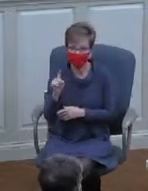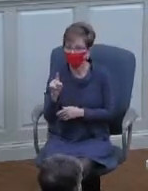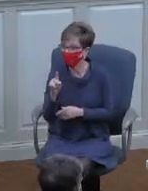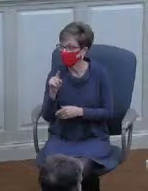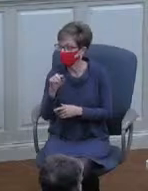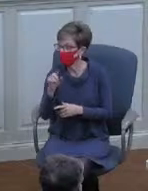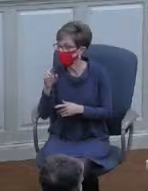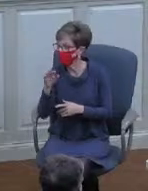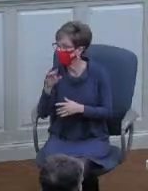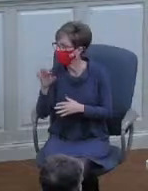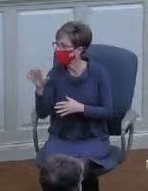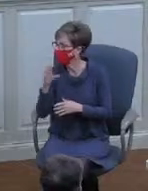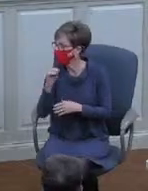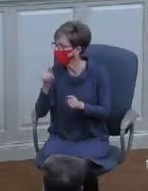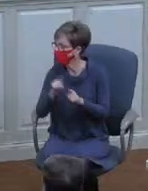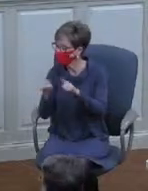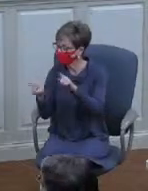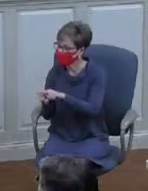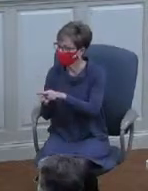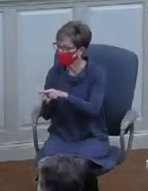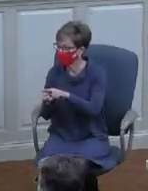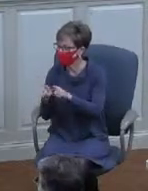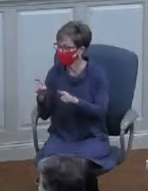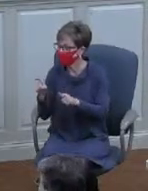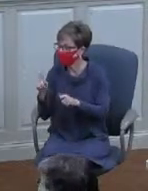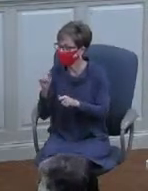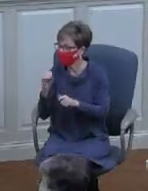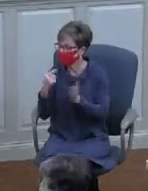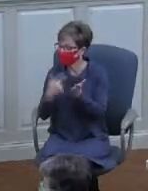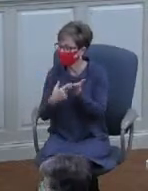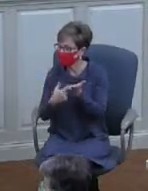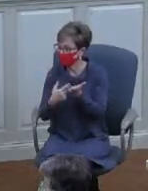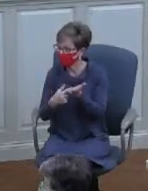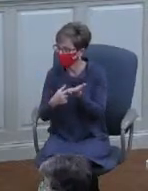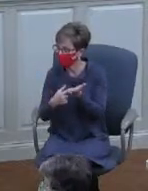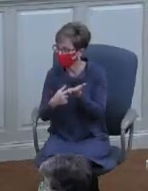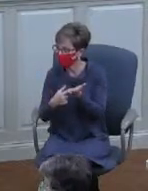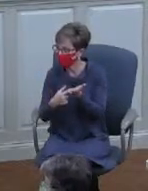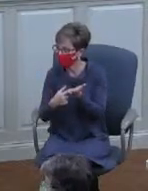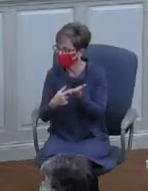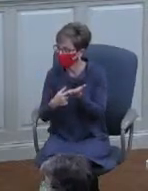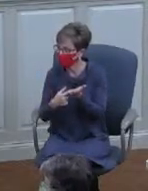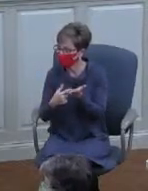618101F, and also to discuss